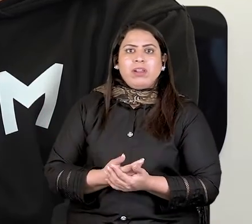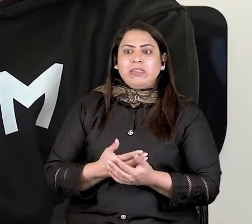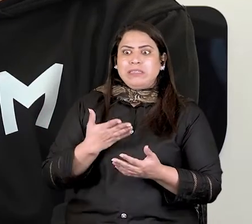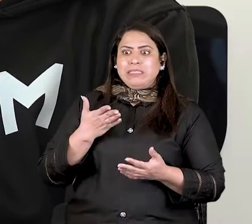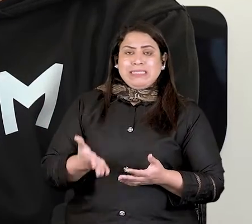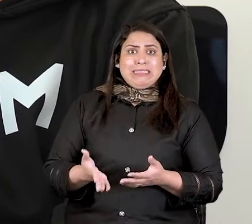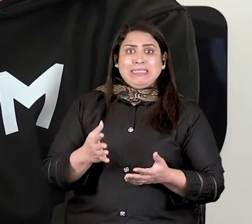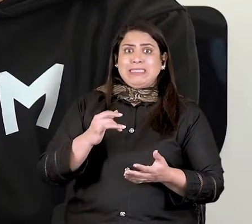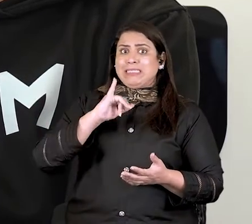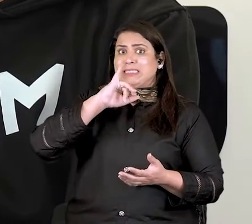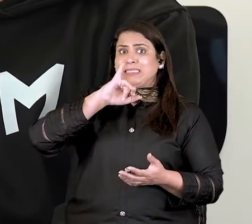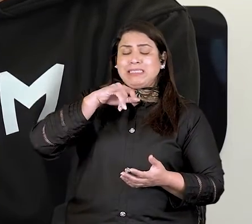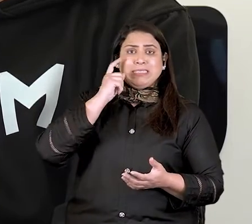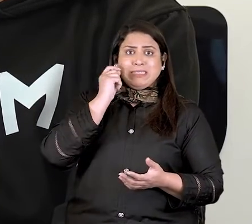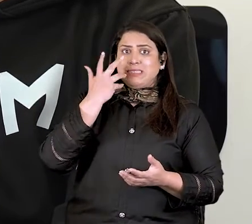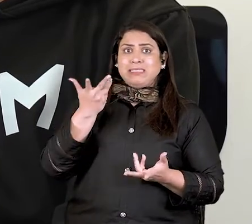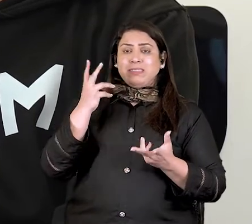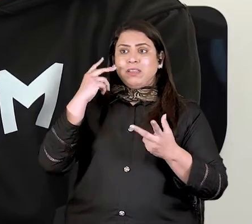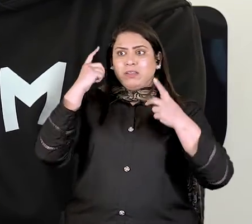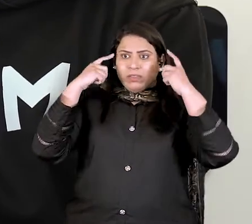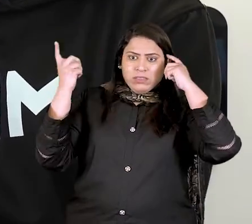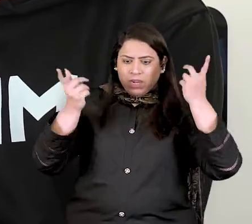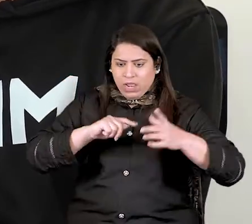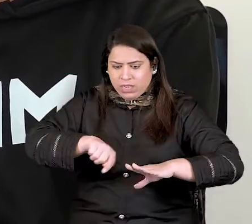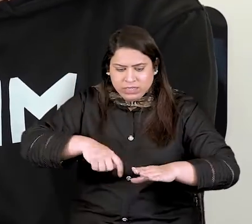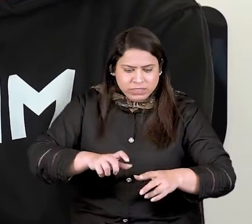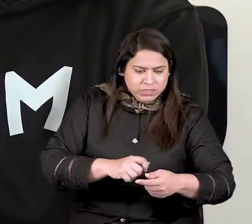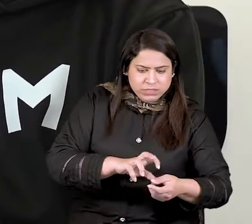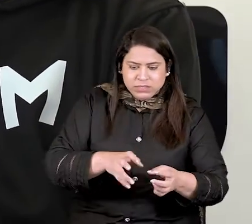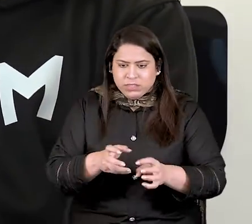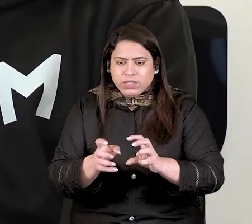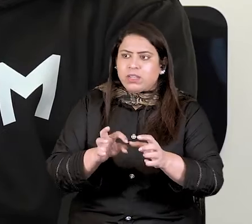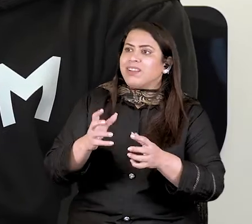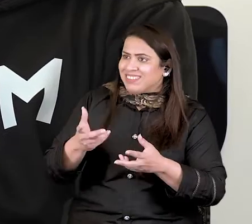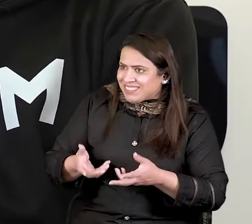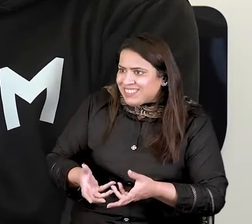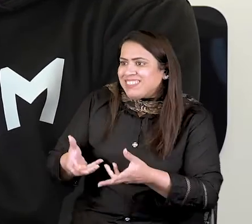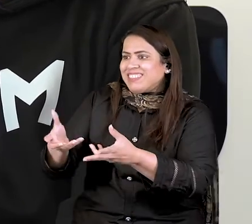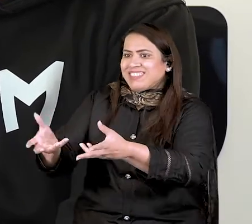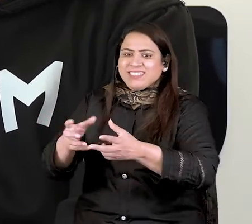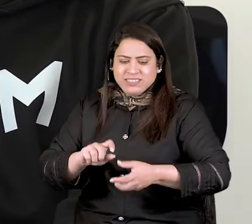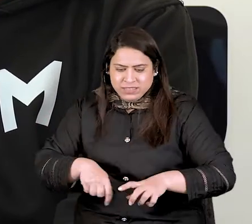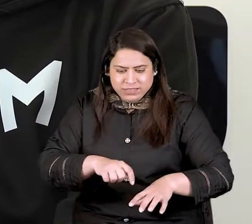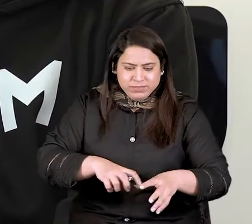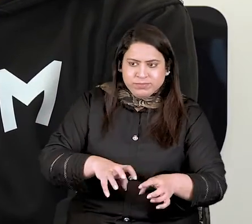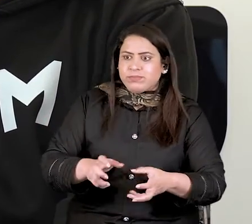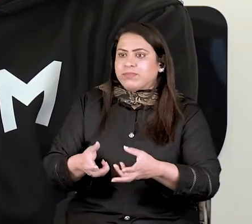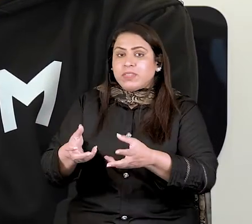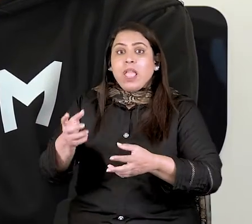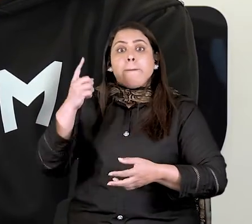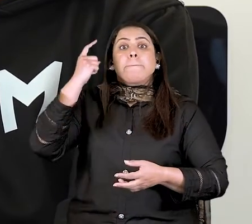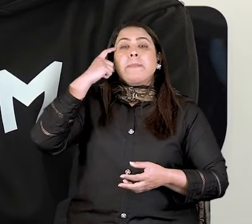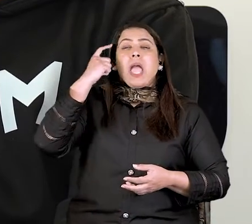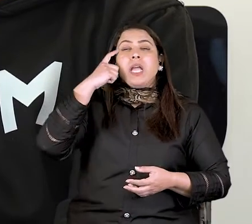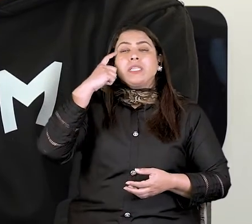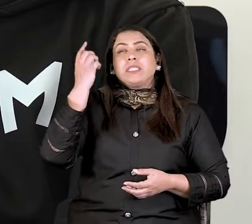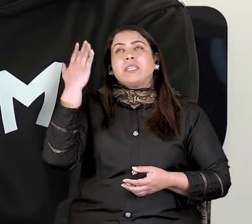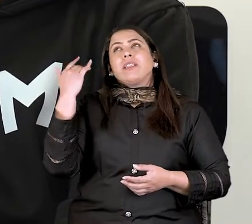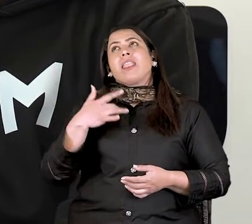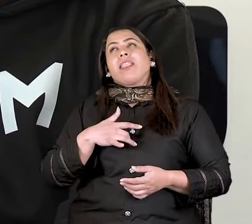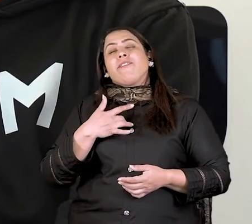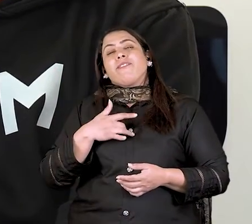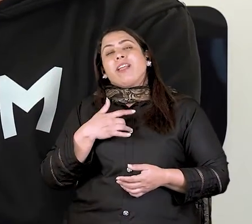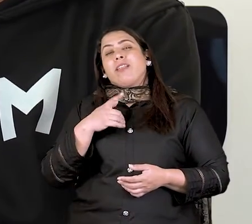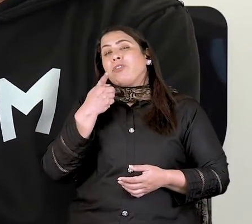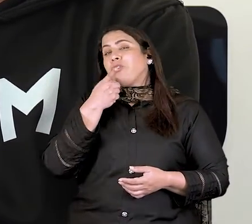God. Jawad is in the hospital. Okay, he's already in the hospital. This man is going nuts. And we're like, man, what have we